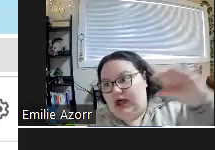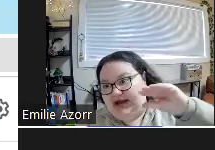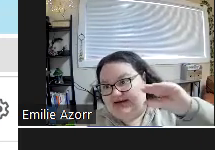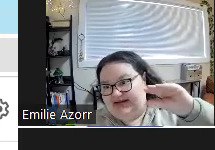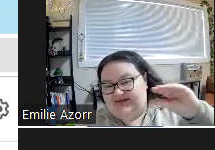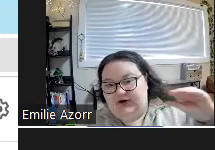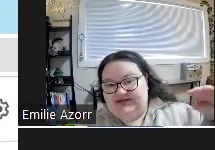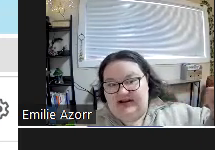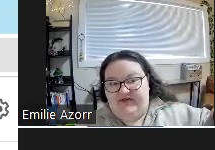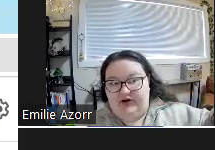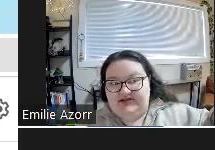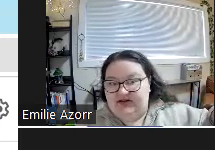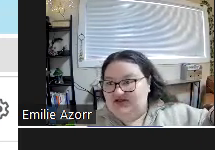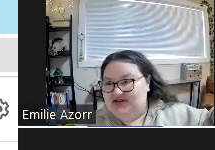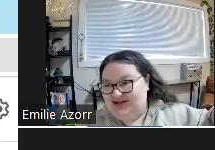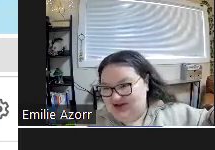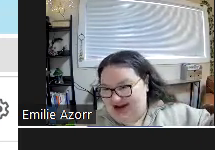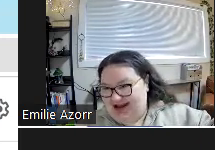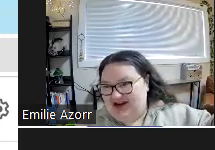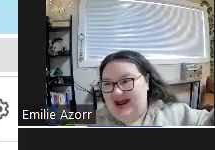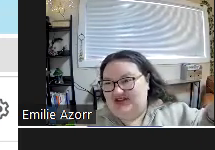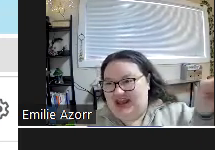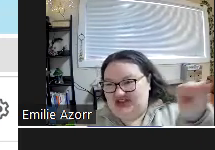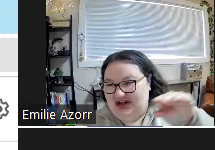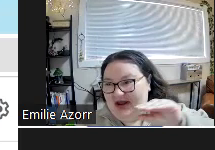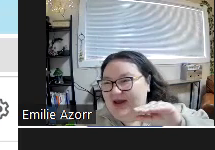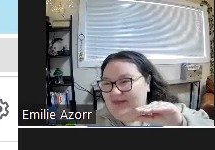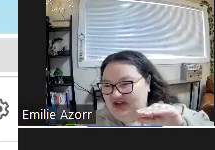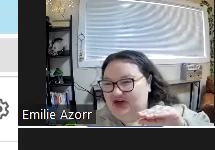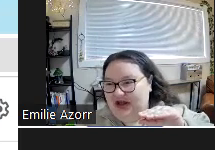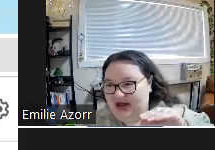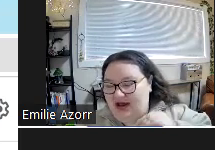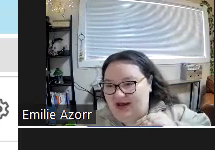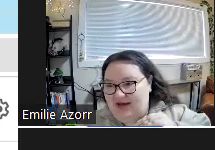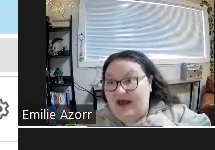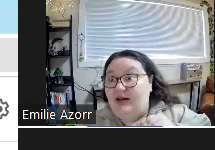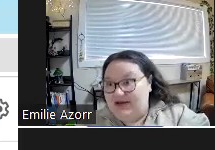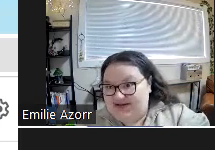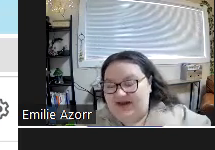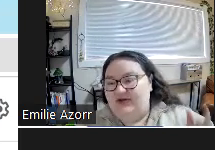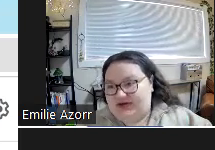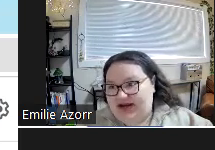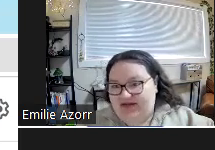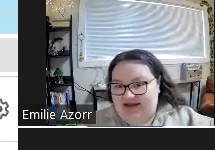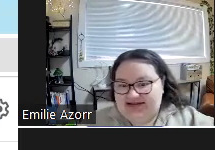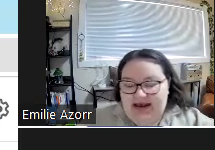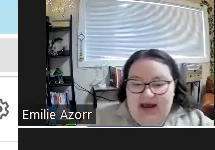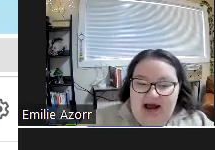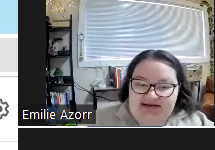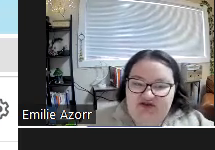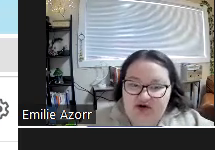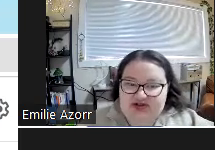review, contact this person. If you're still interested in training and education, make sure to email Elizabeth, those kind of